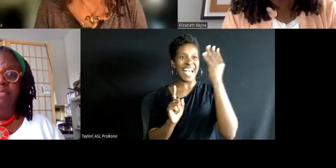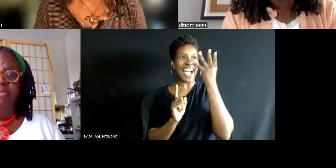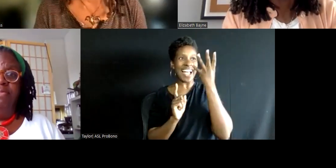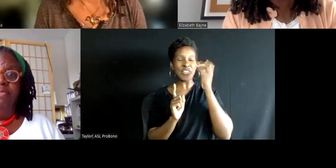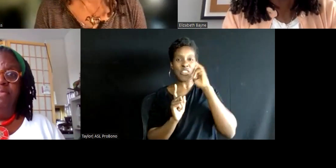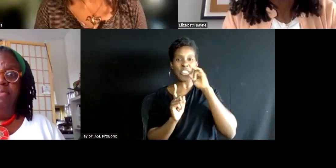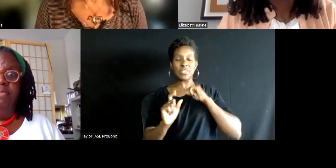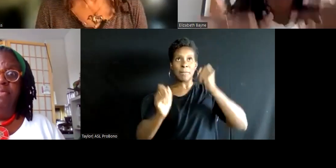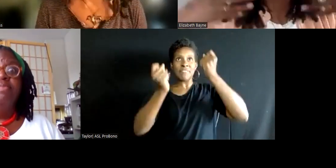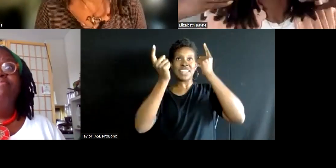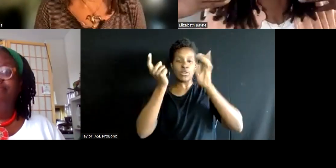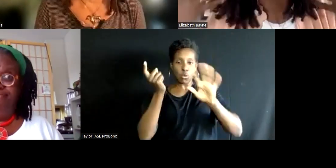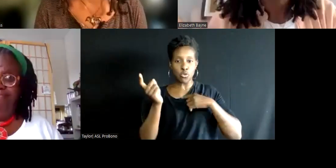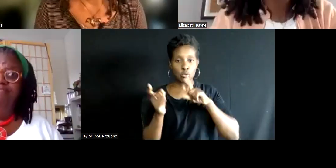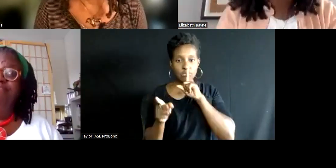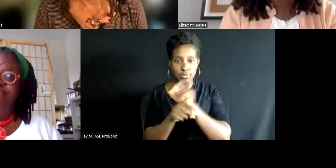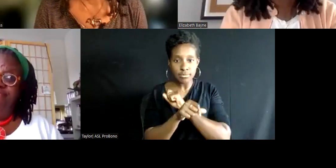like, oh, she really means it.